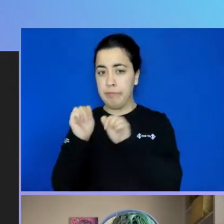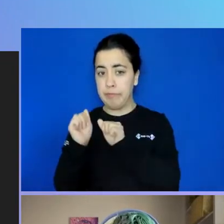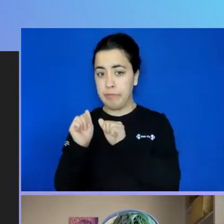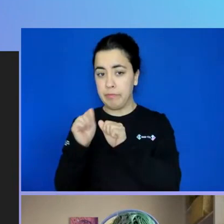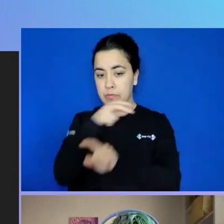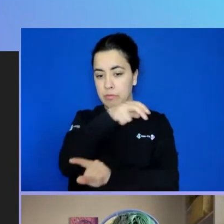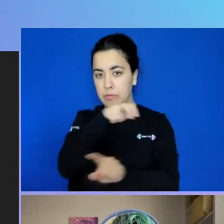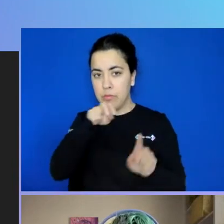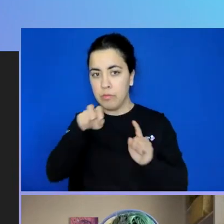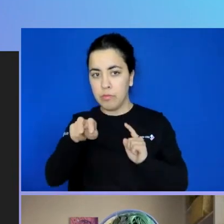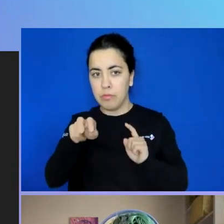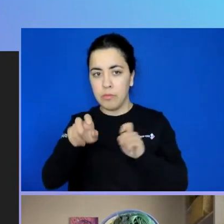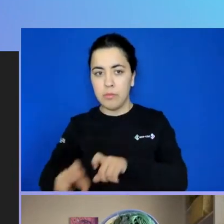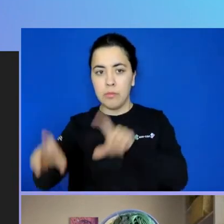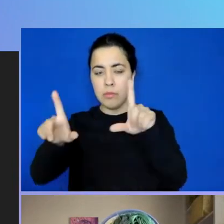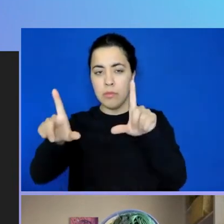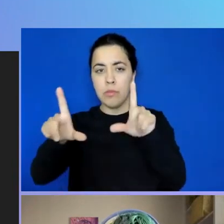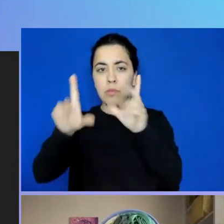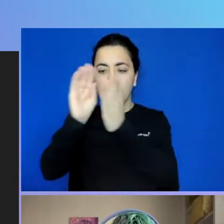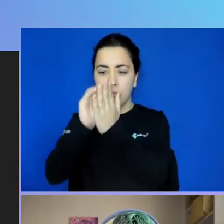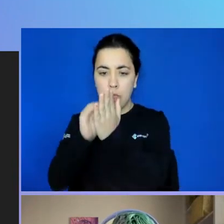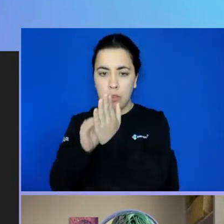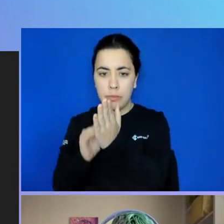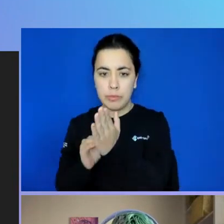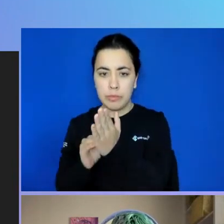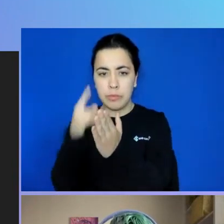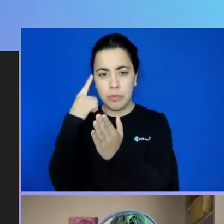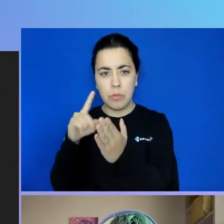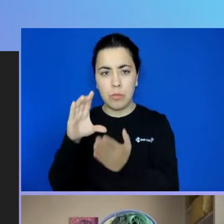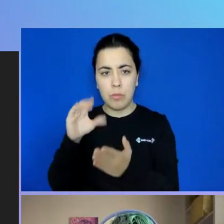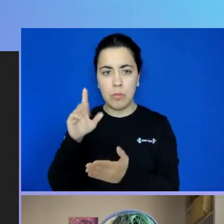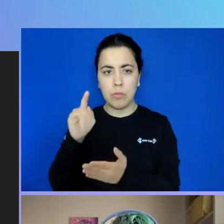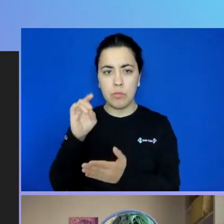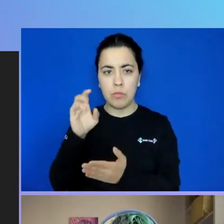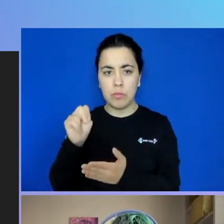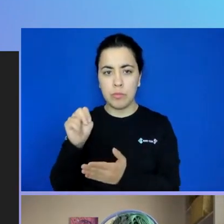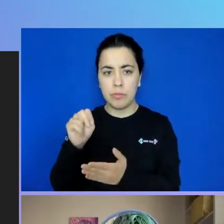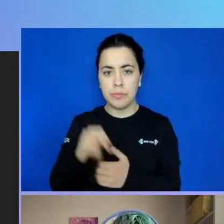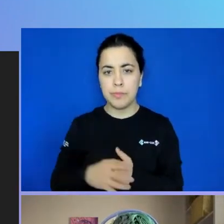head over to the documentation site for Cauldron.